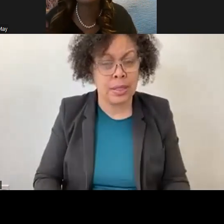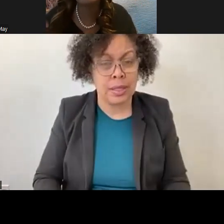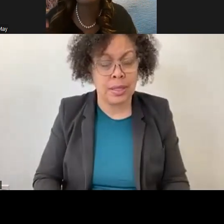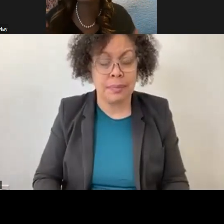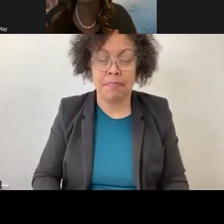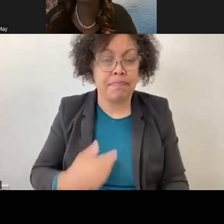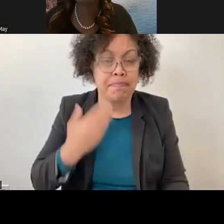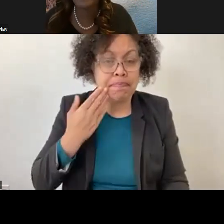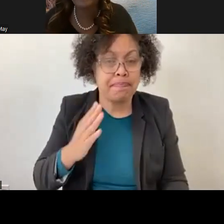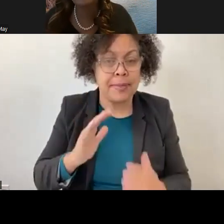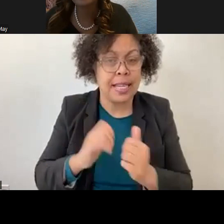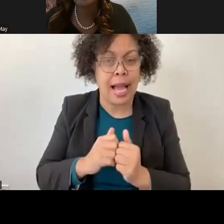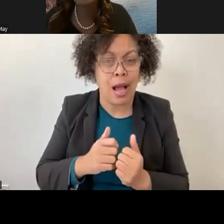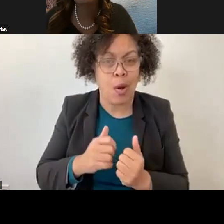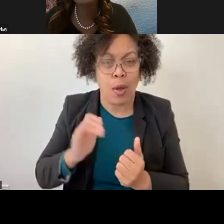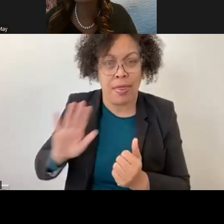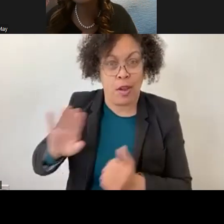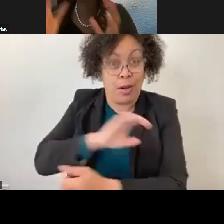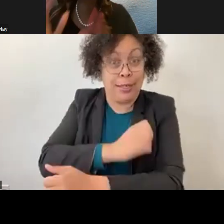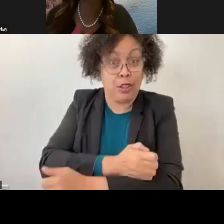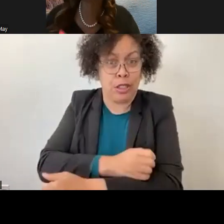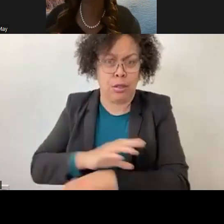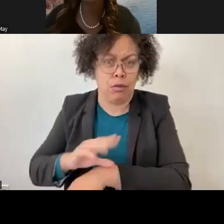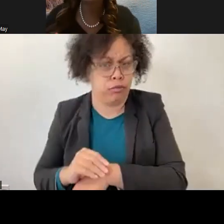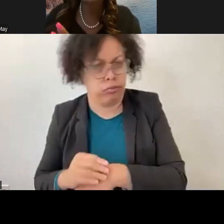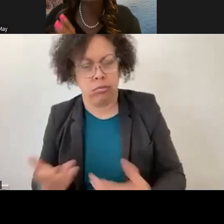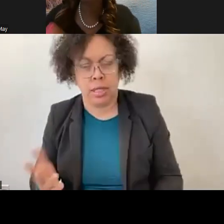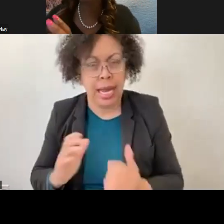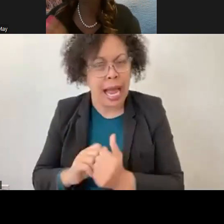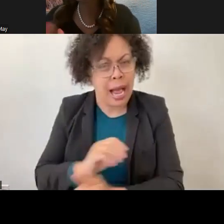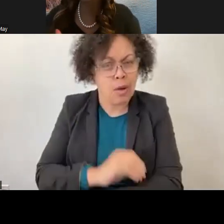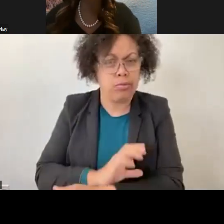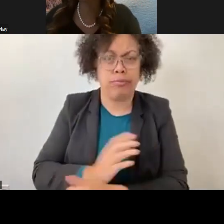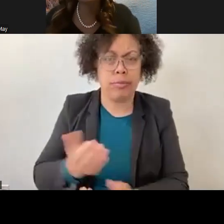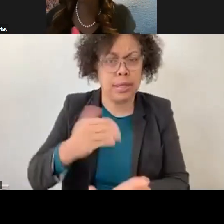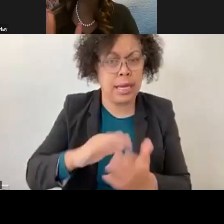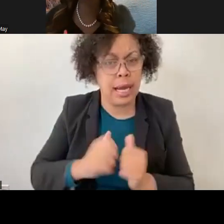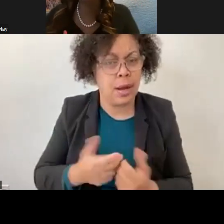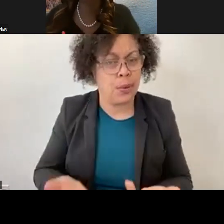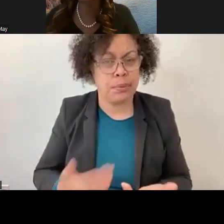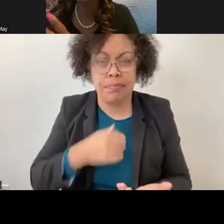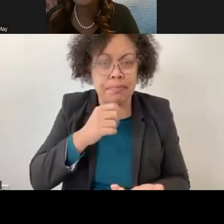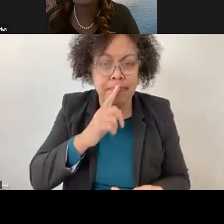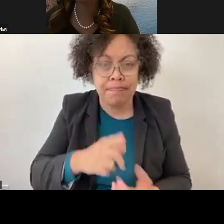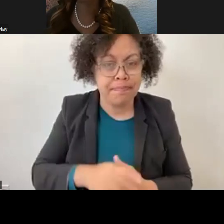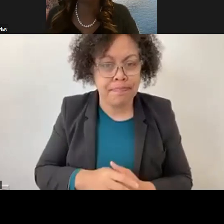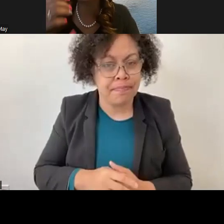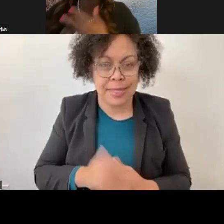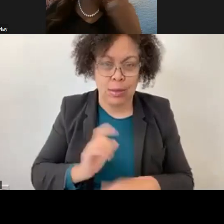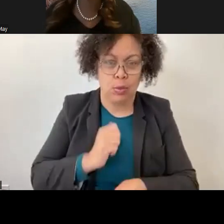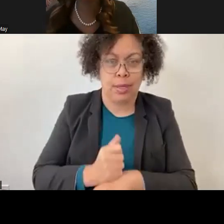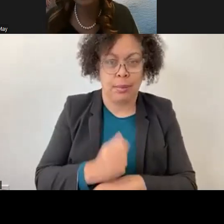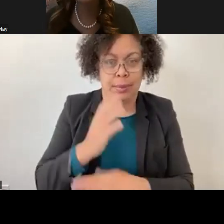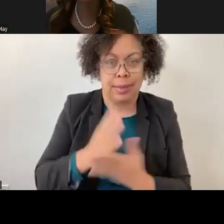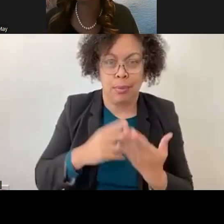know how we get that energy back. A major initiative needs to be in place now to just